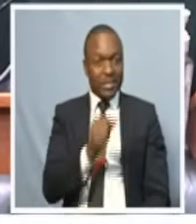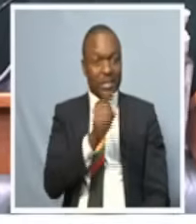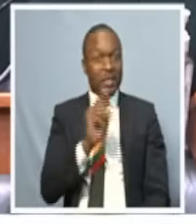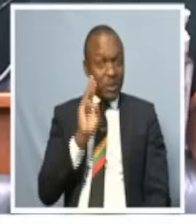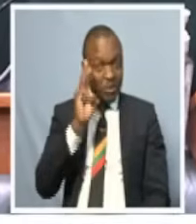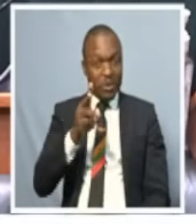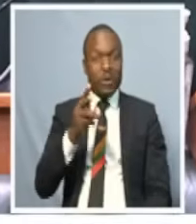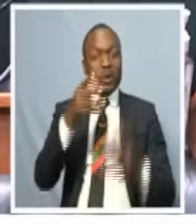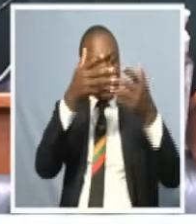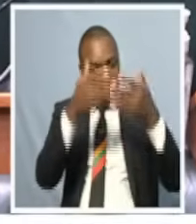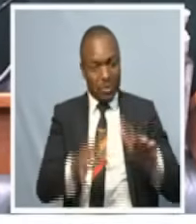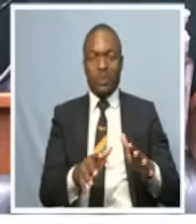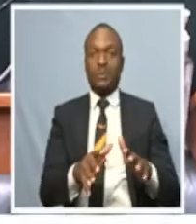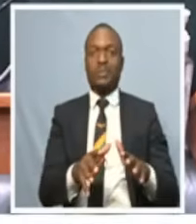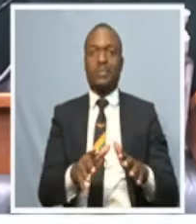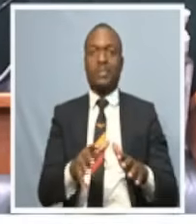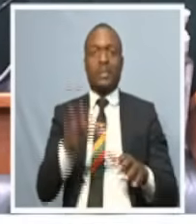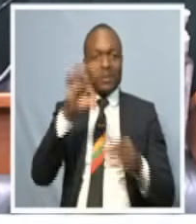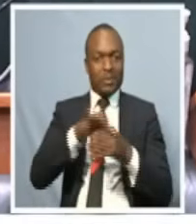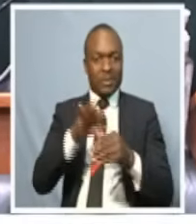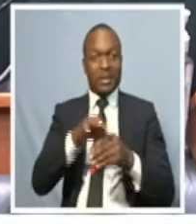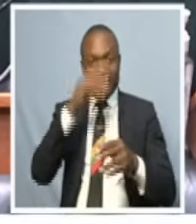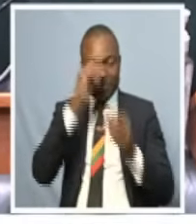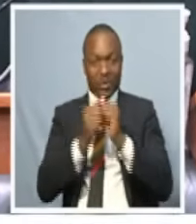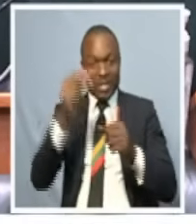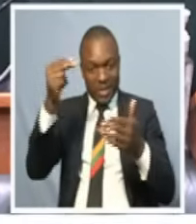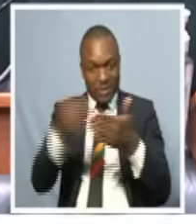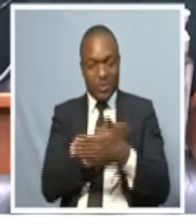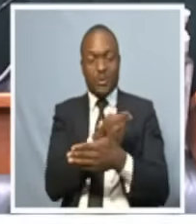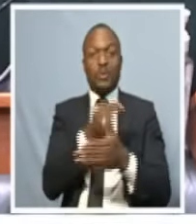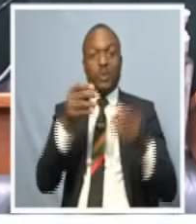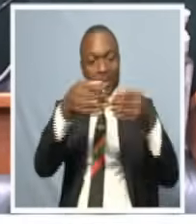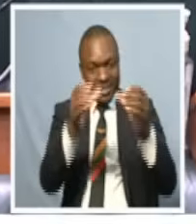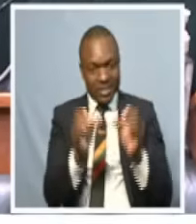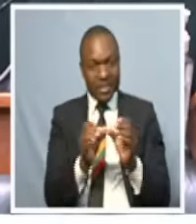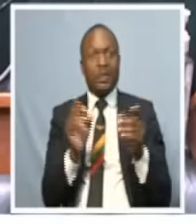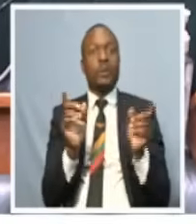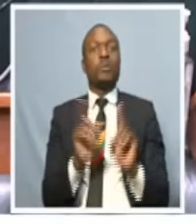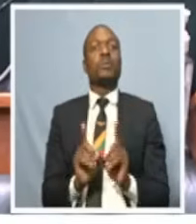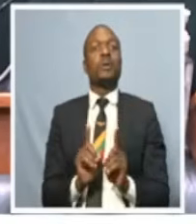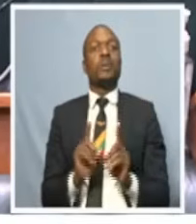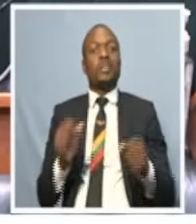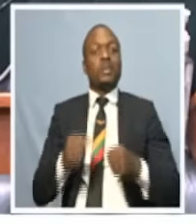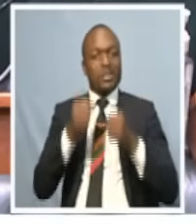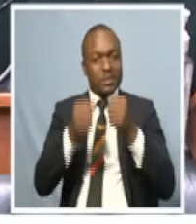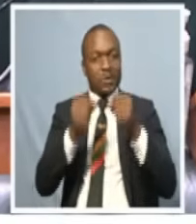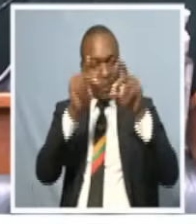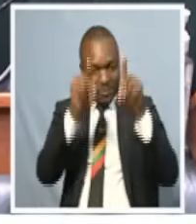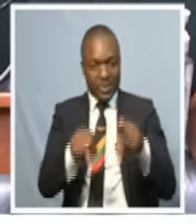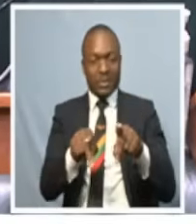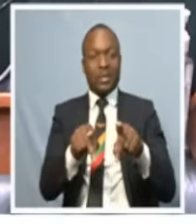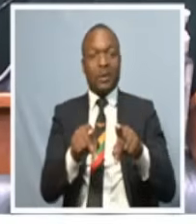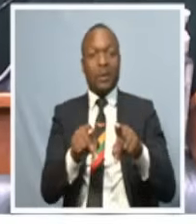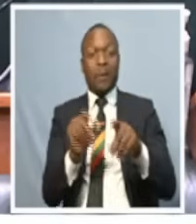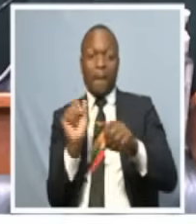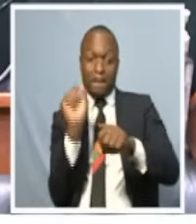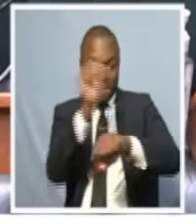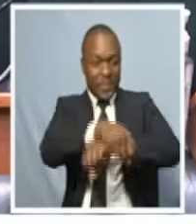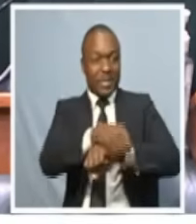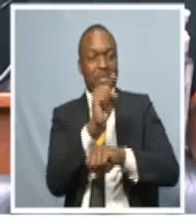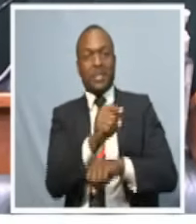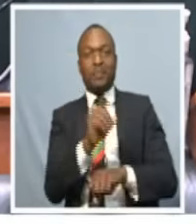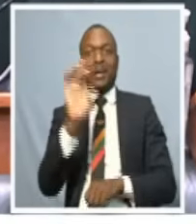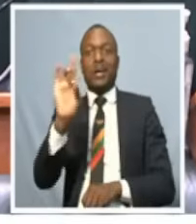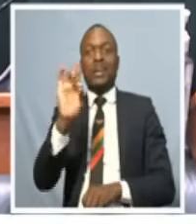elections. And especially that there is a new constituency where there is a strong candidate who will beat him by 8